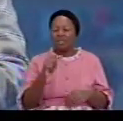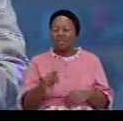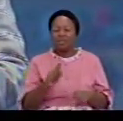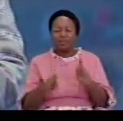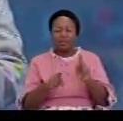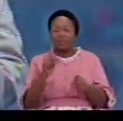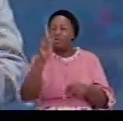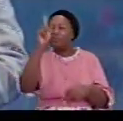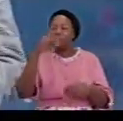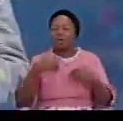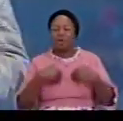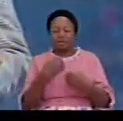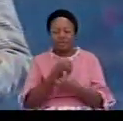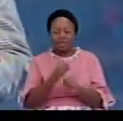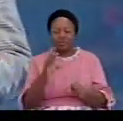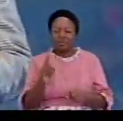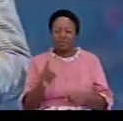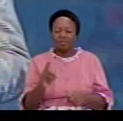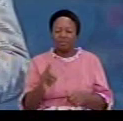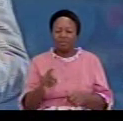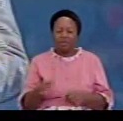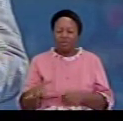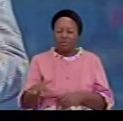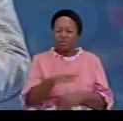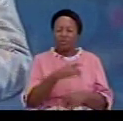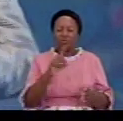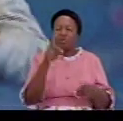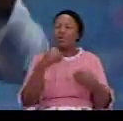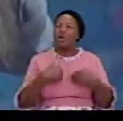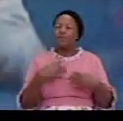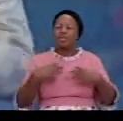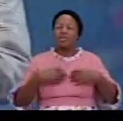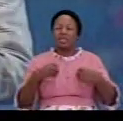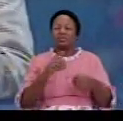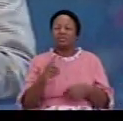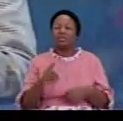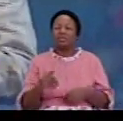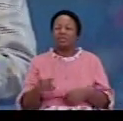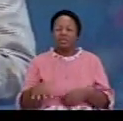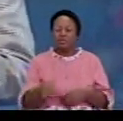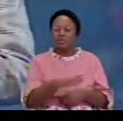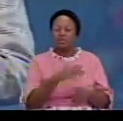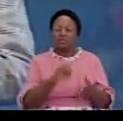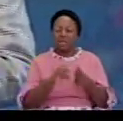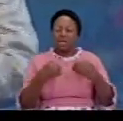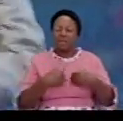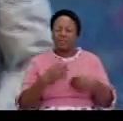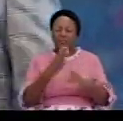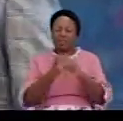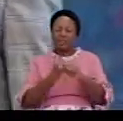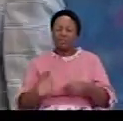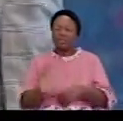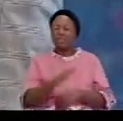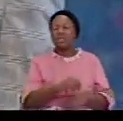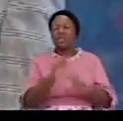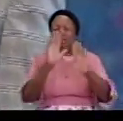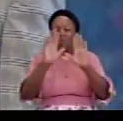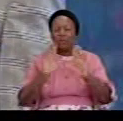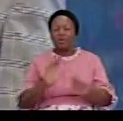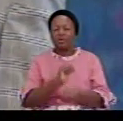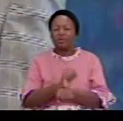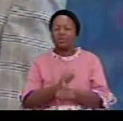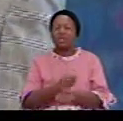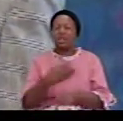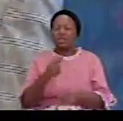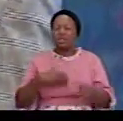saved, those you have healed, those who have received their miracles, the joy of the